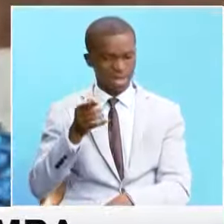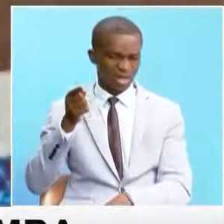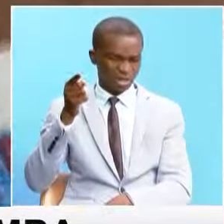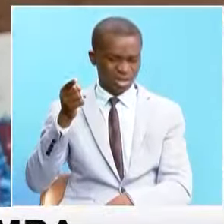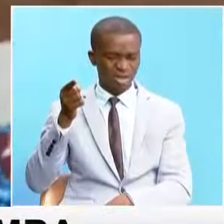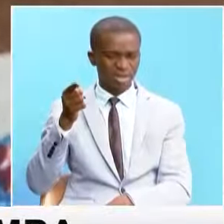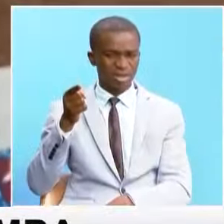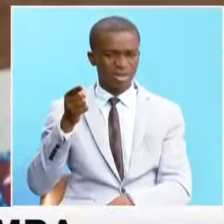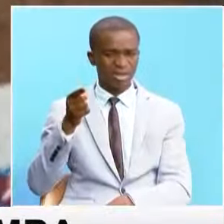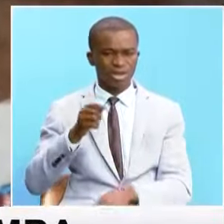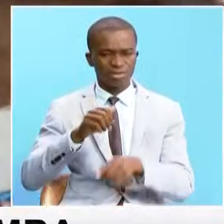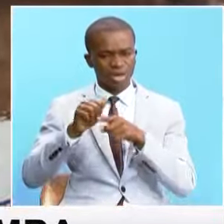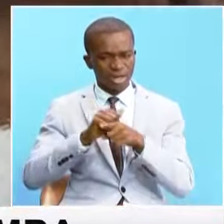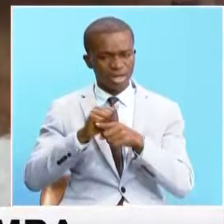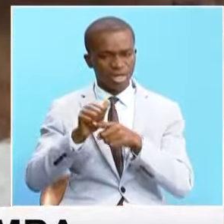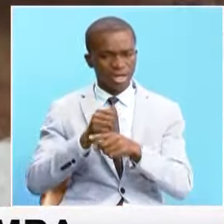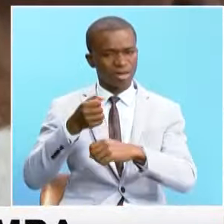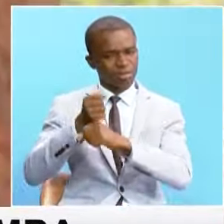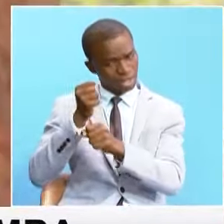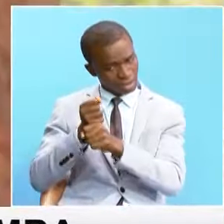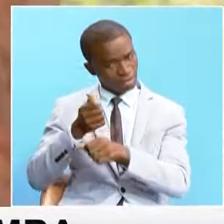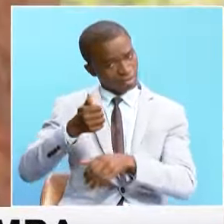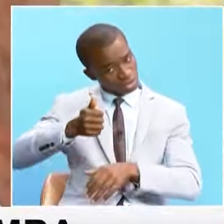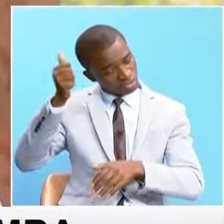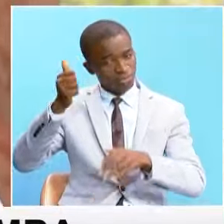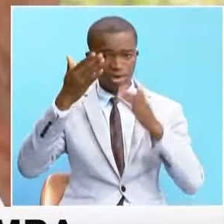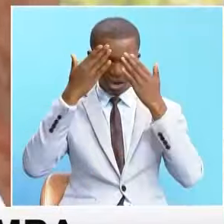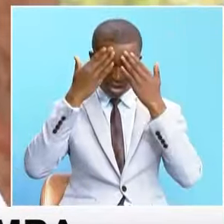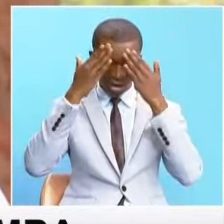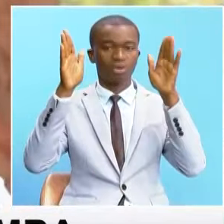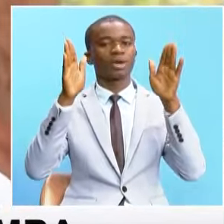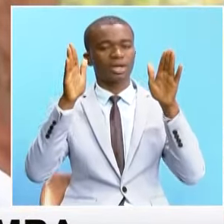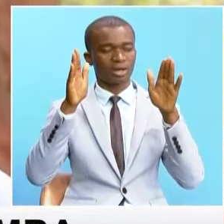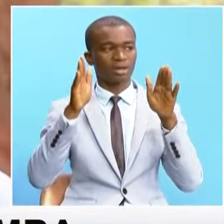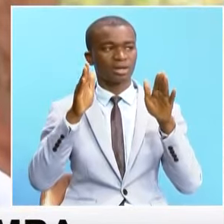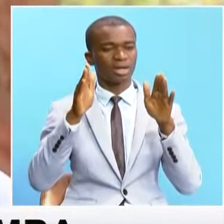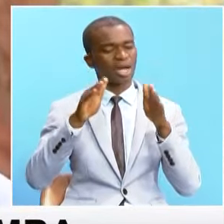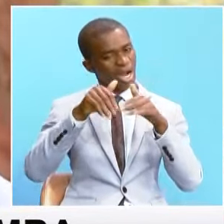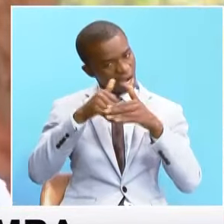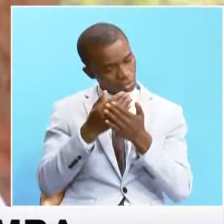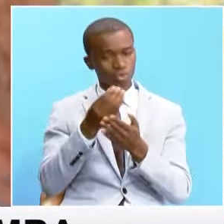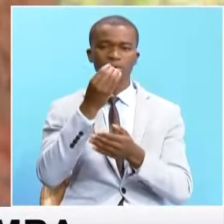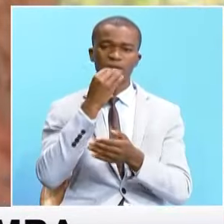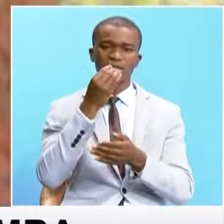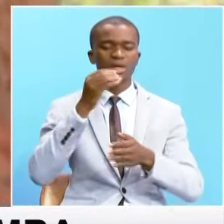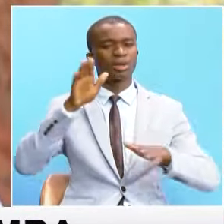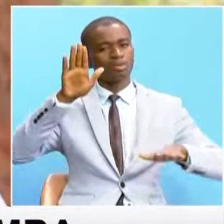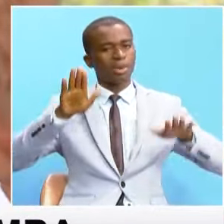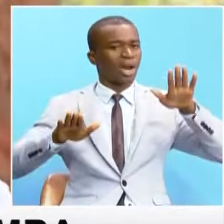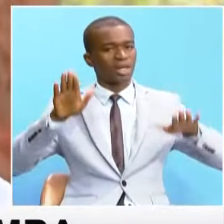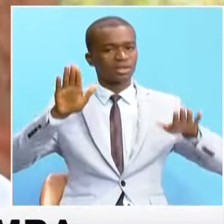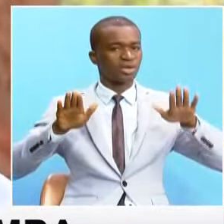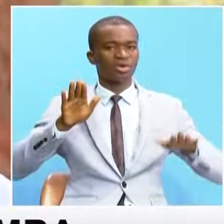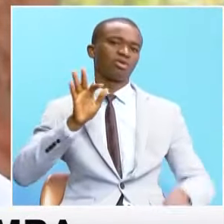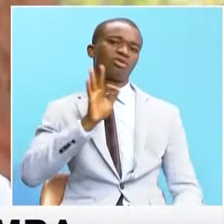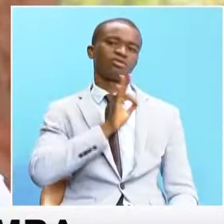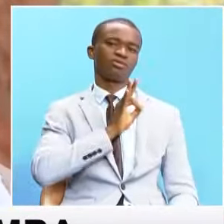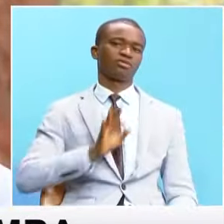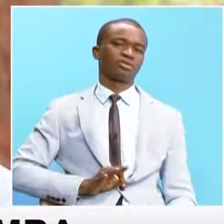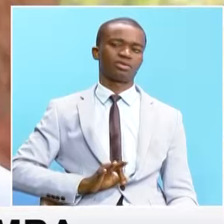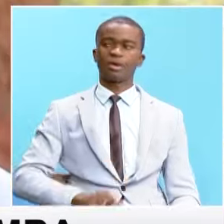of balanced nutrition for our children's health. Twalumba kuli bahulumende antomwa abakaluli kweta program